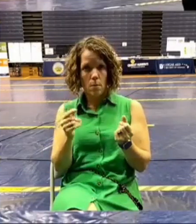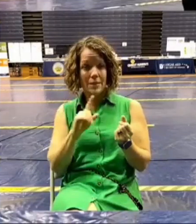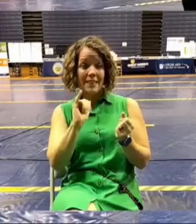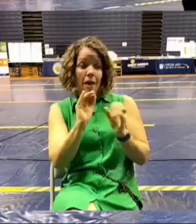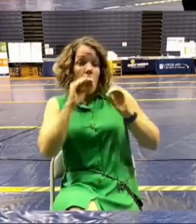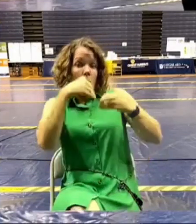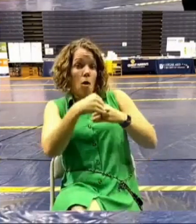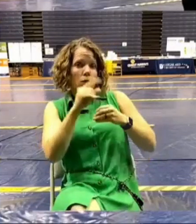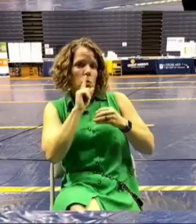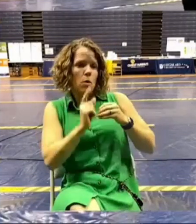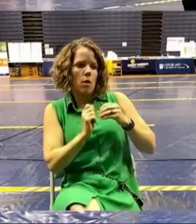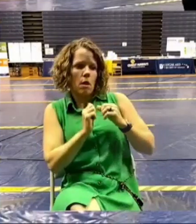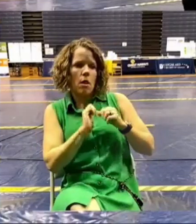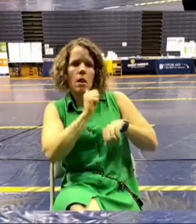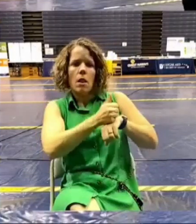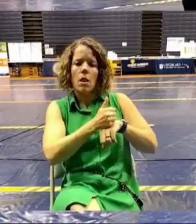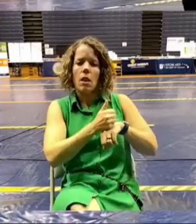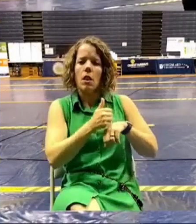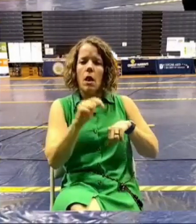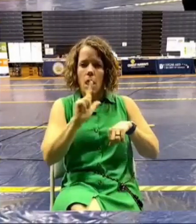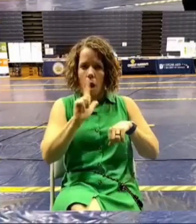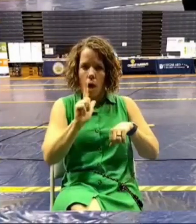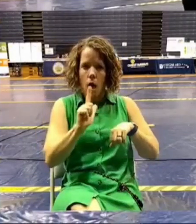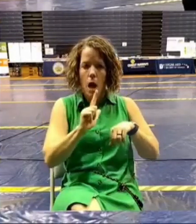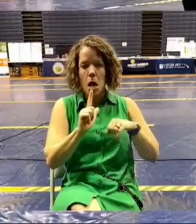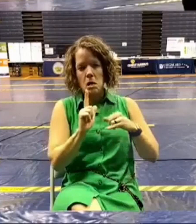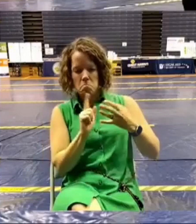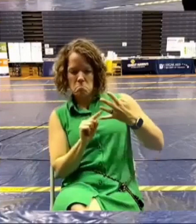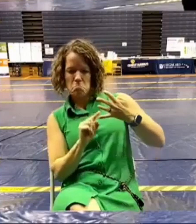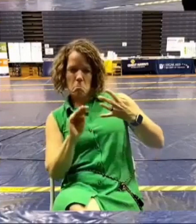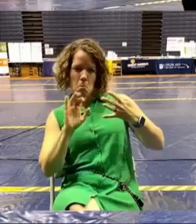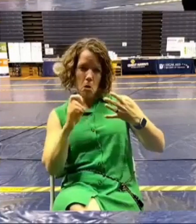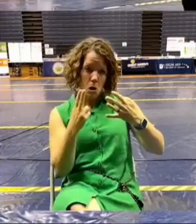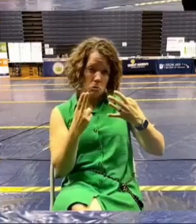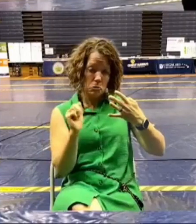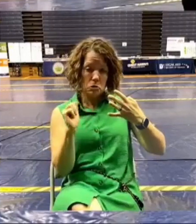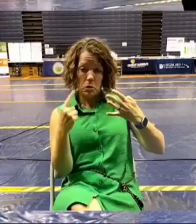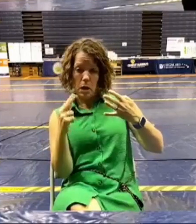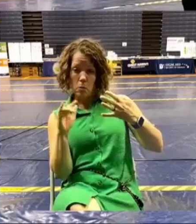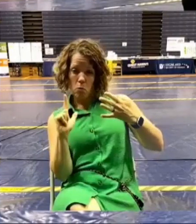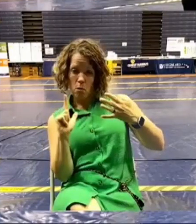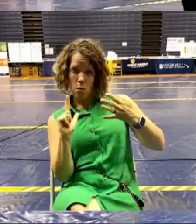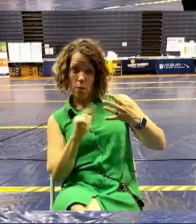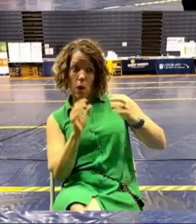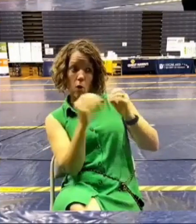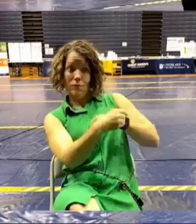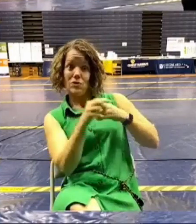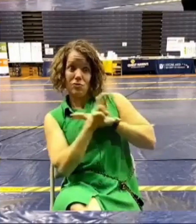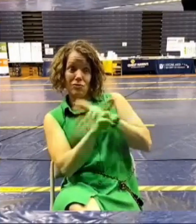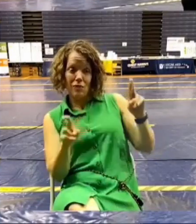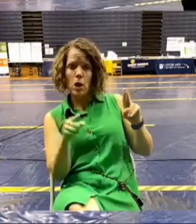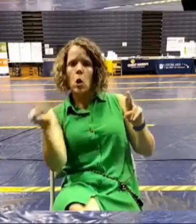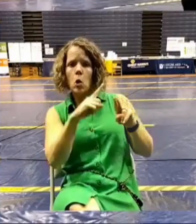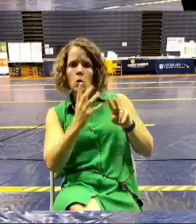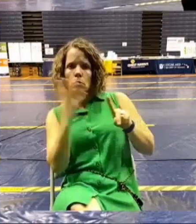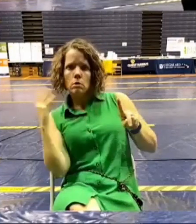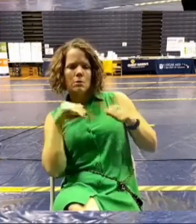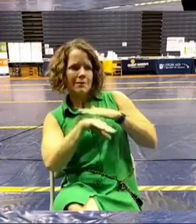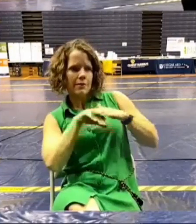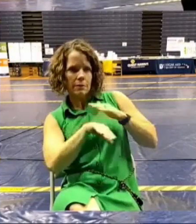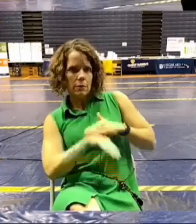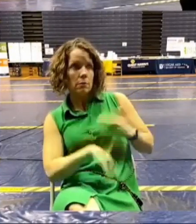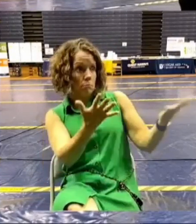in Lahaina by the end of March, possibly into April. So that's kind of a schedule that we're hoping for.